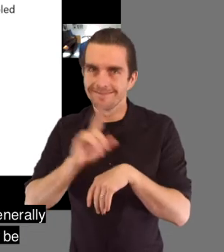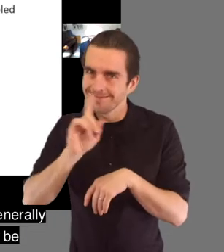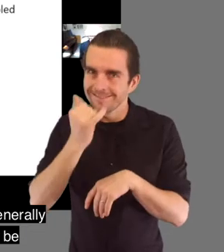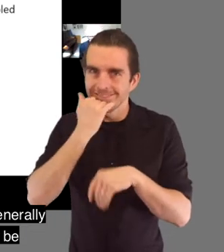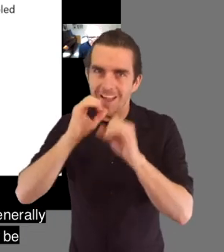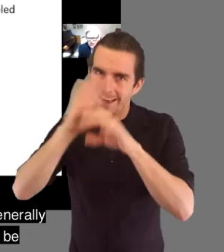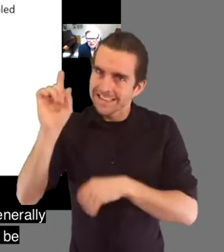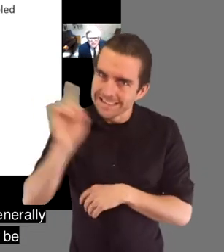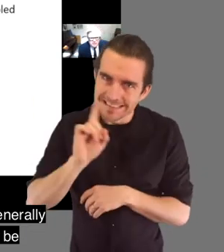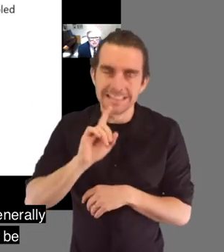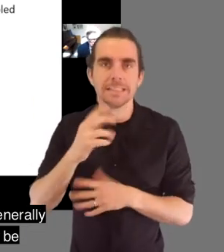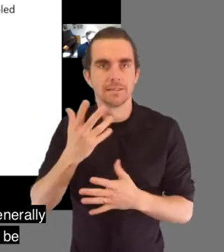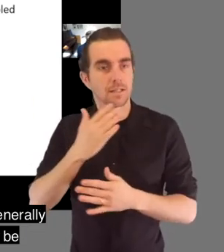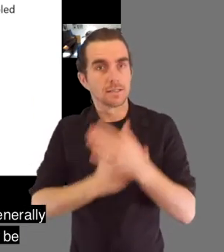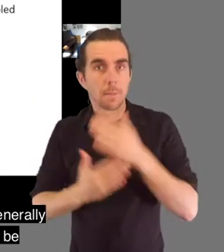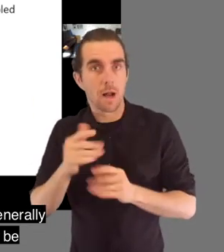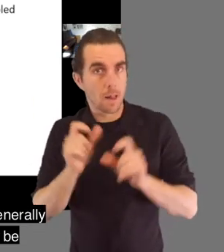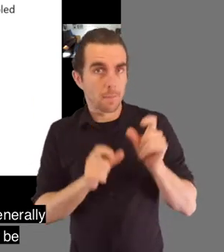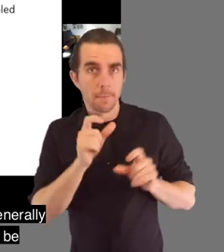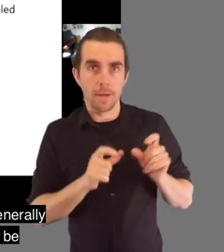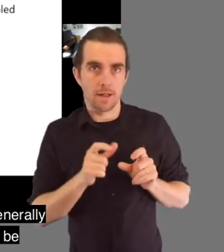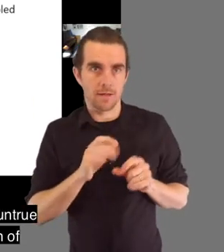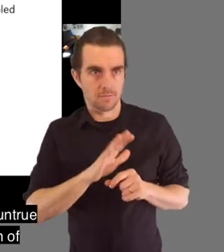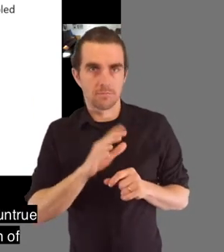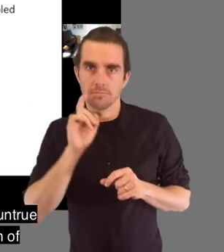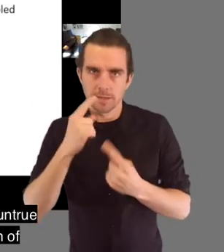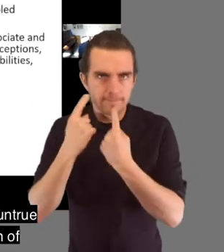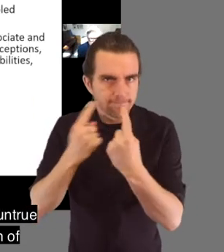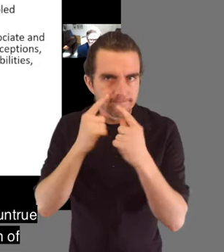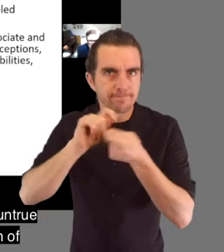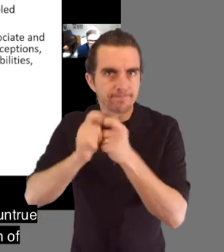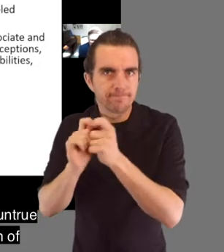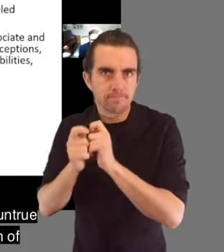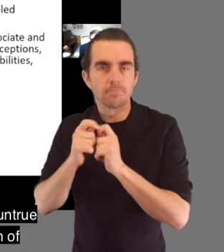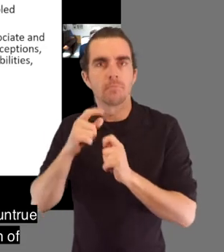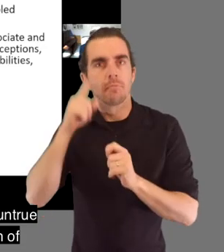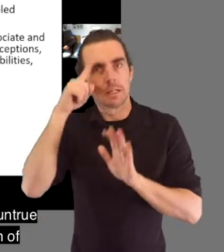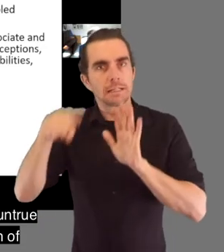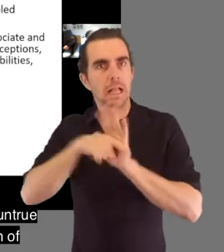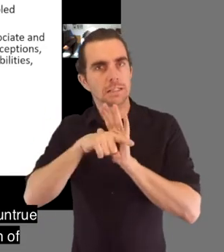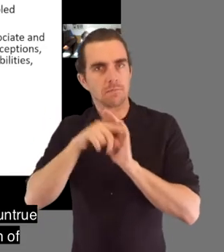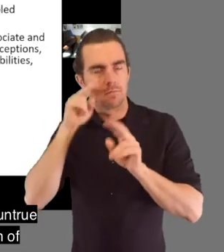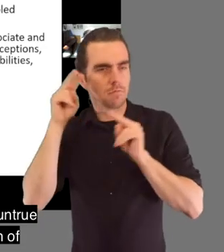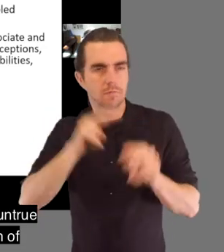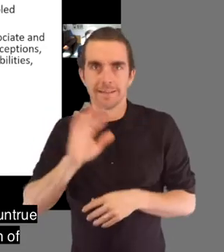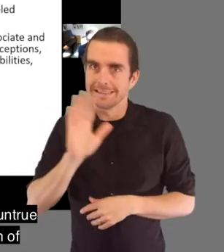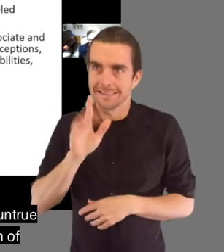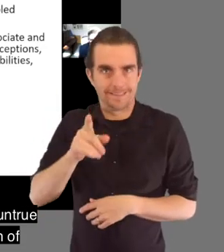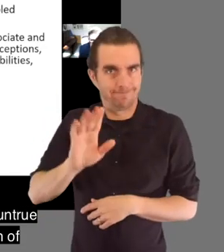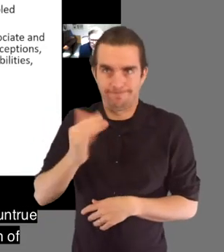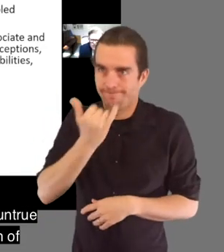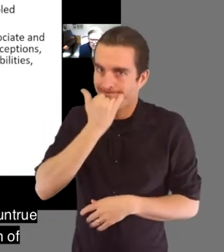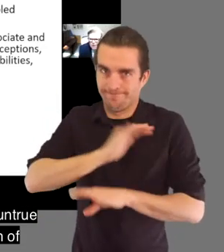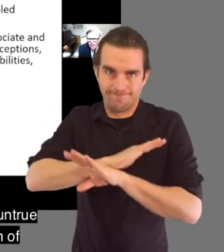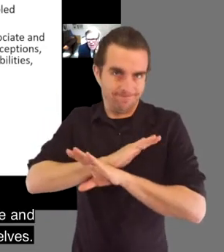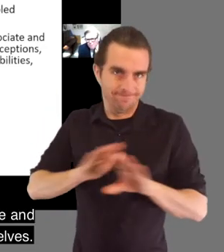Untrue perceptions generally associated with disability must be challenged. These negative and untrue perceptions are often